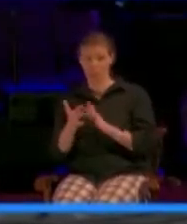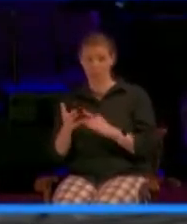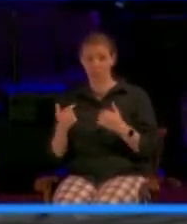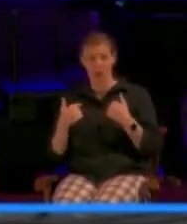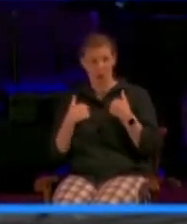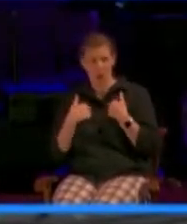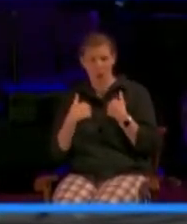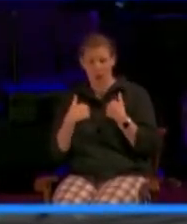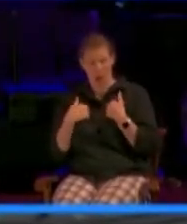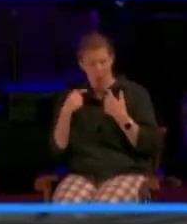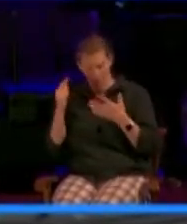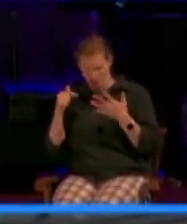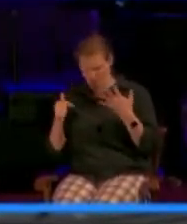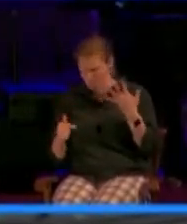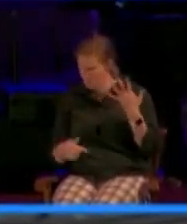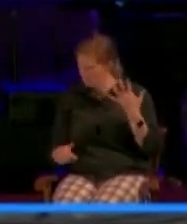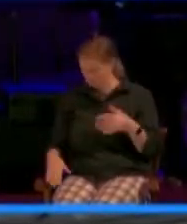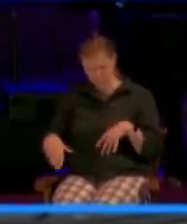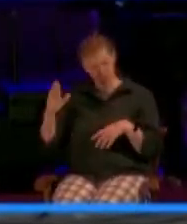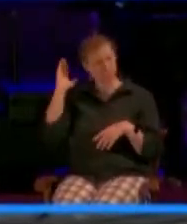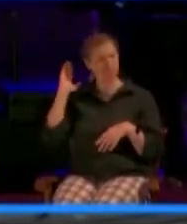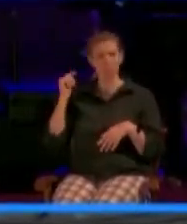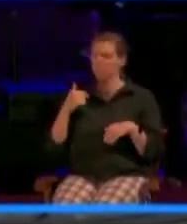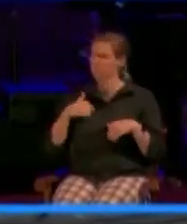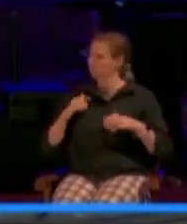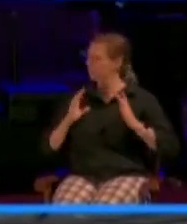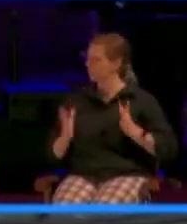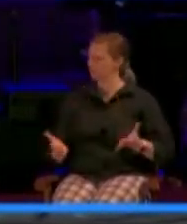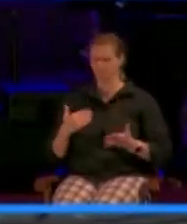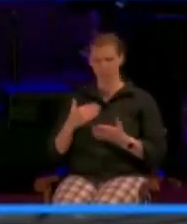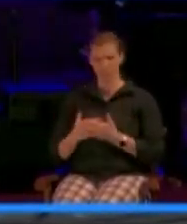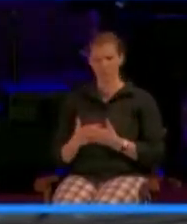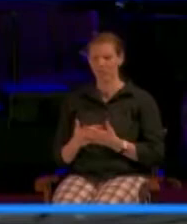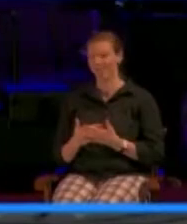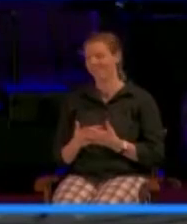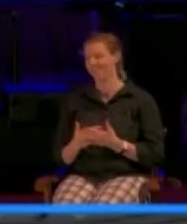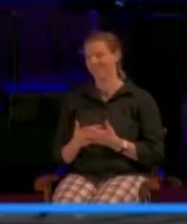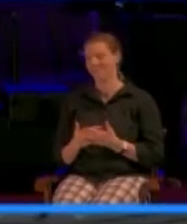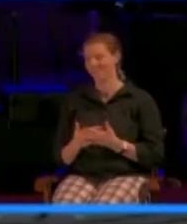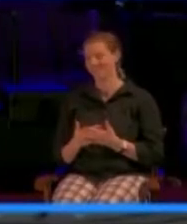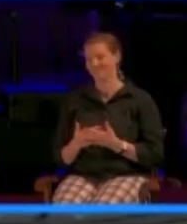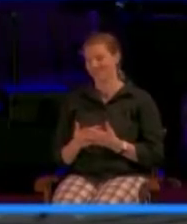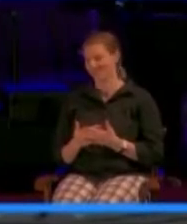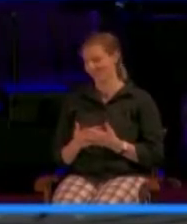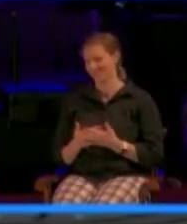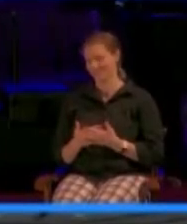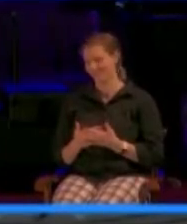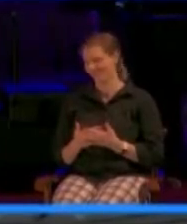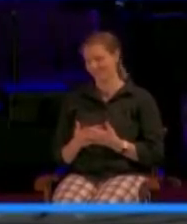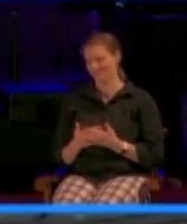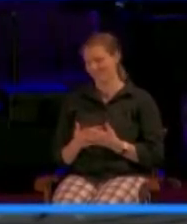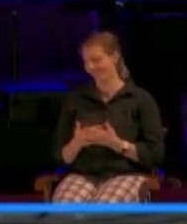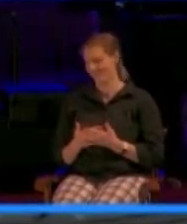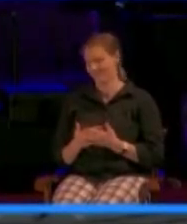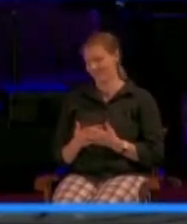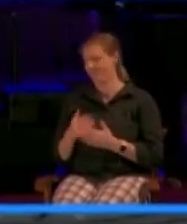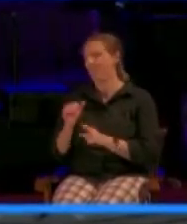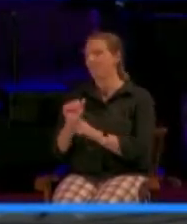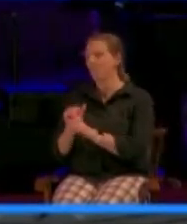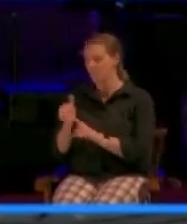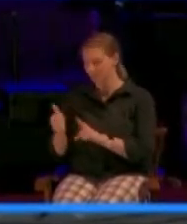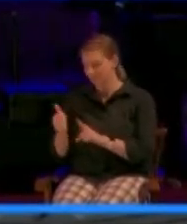way where we fail to do what we should do. So notice what Jesus